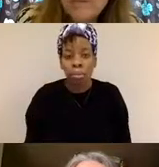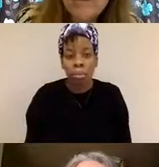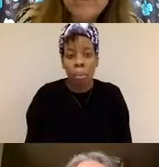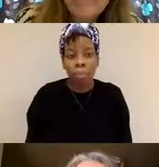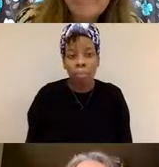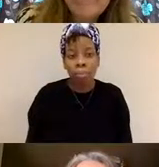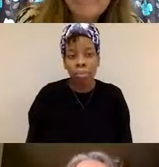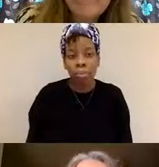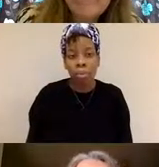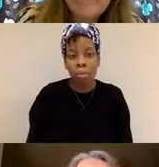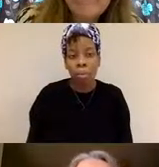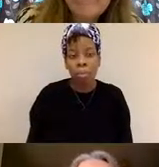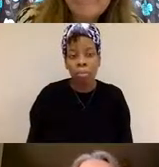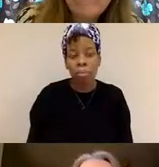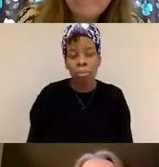So just to cover a bit of the